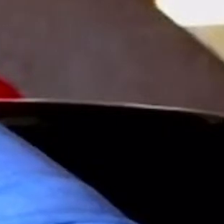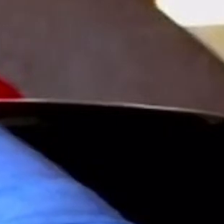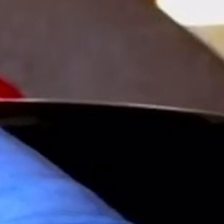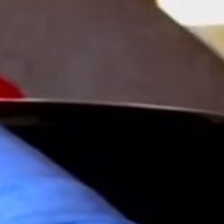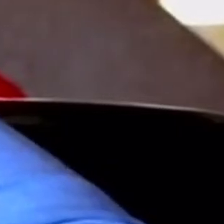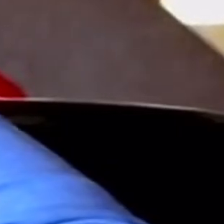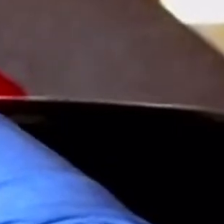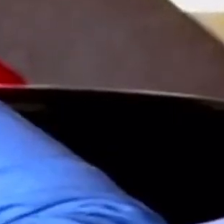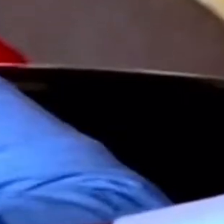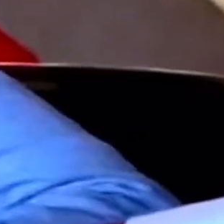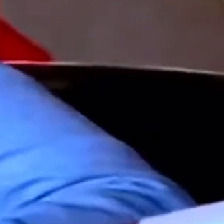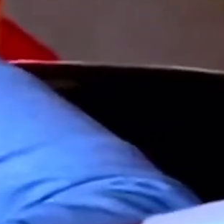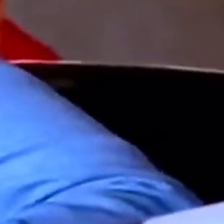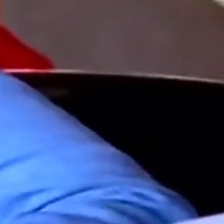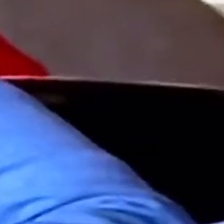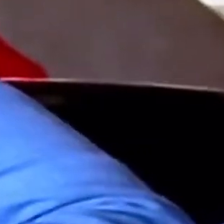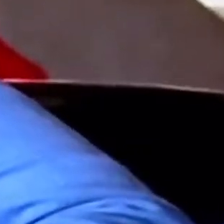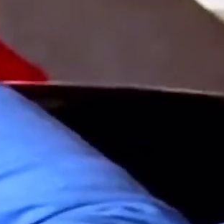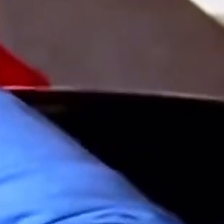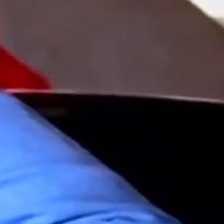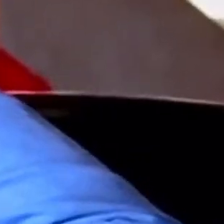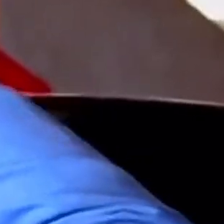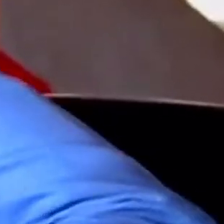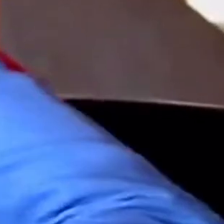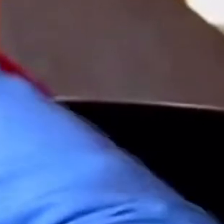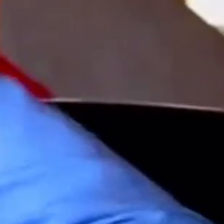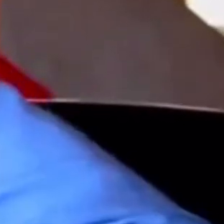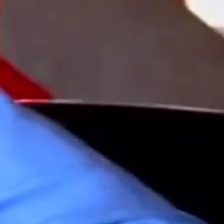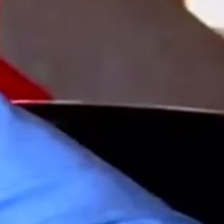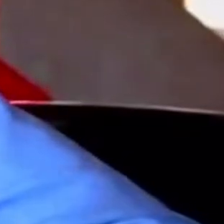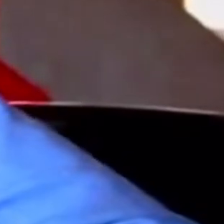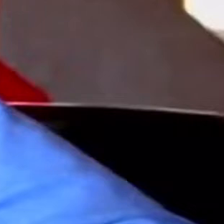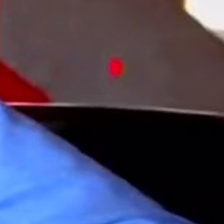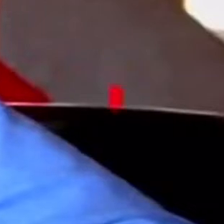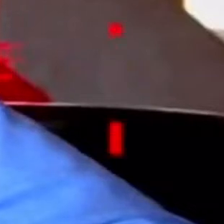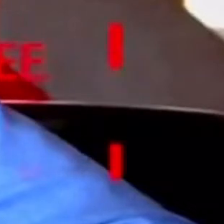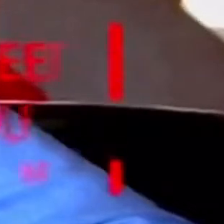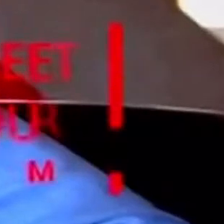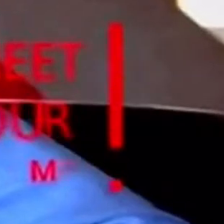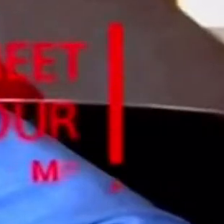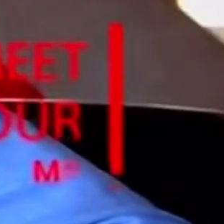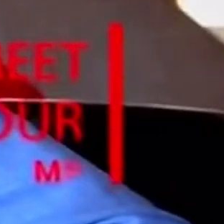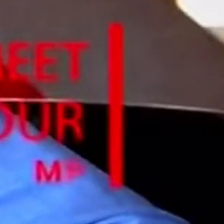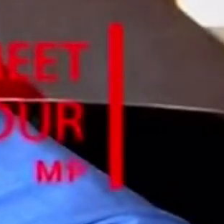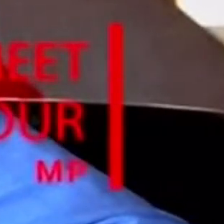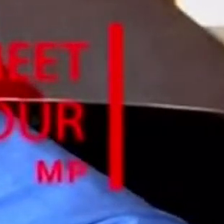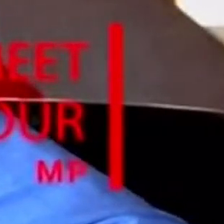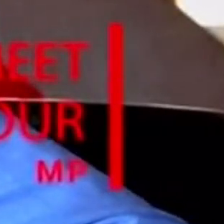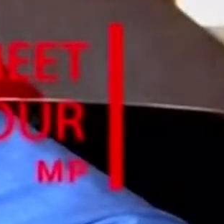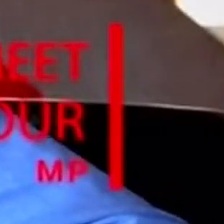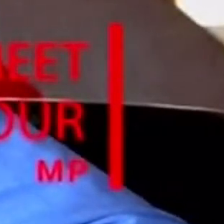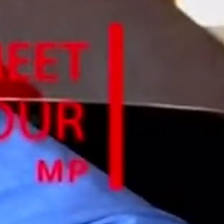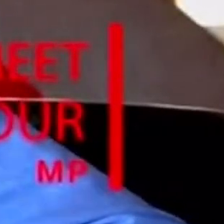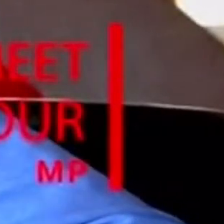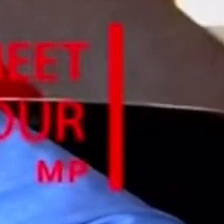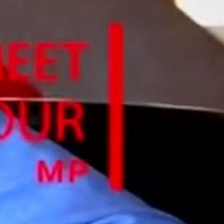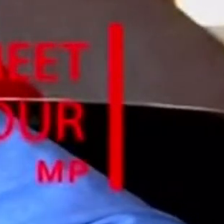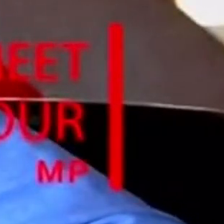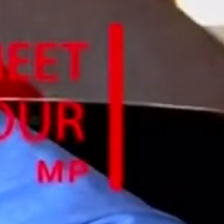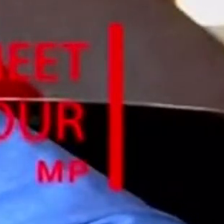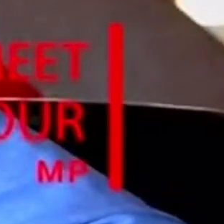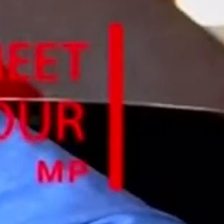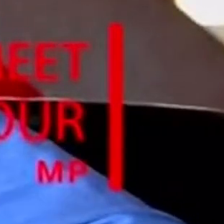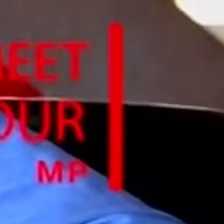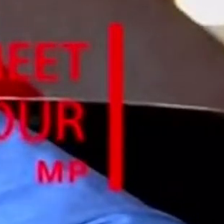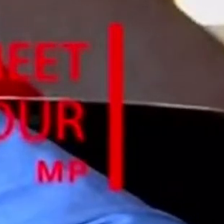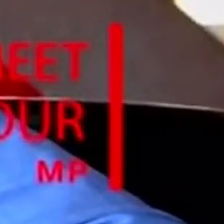want to empower women. First and foremost, we need to give them skills. If it's skills in tailoring, after they